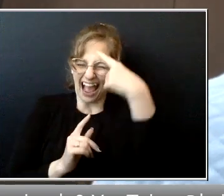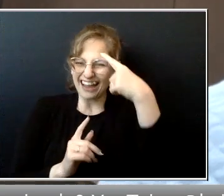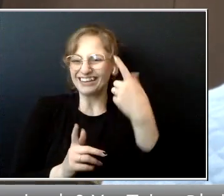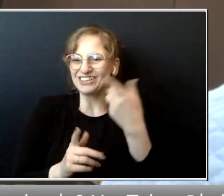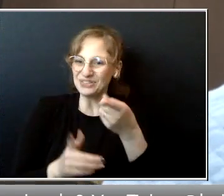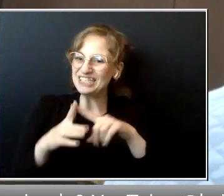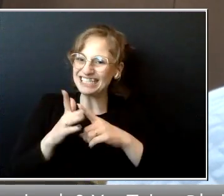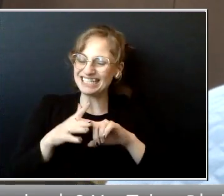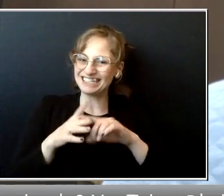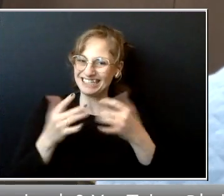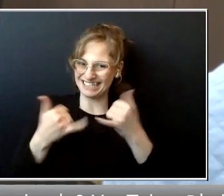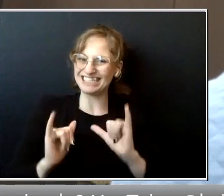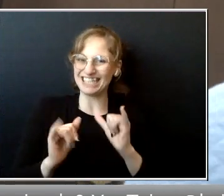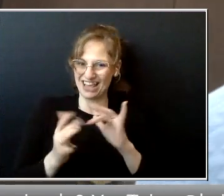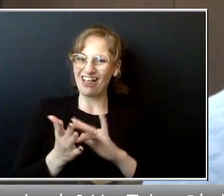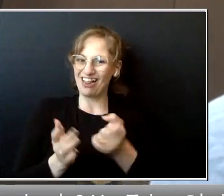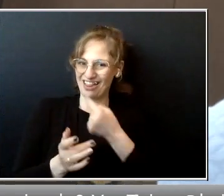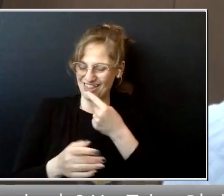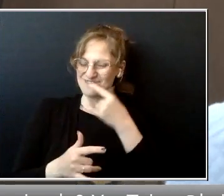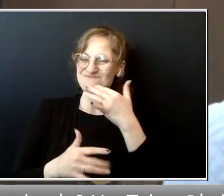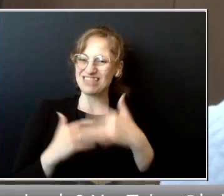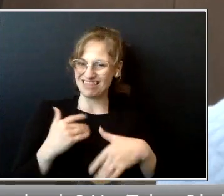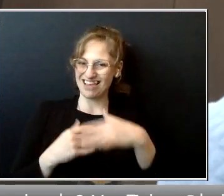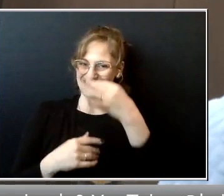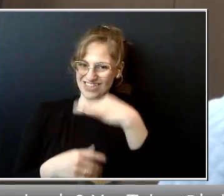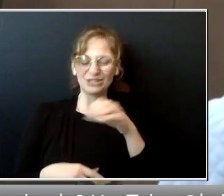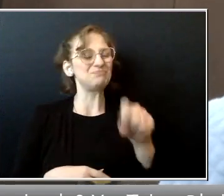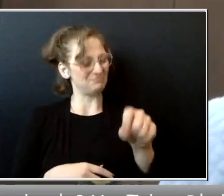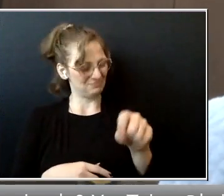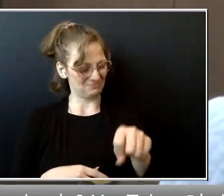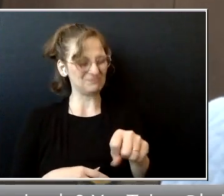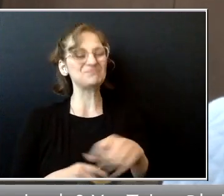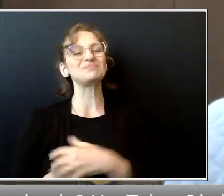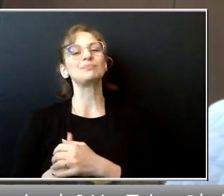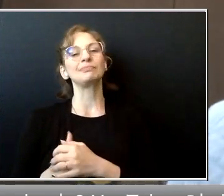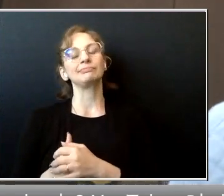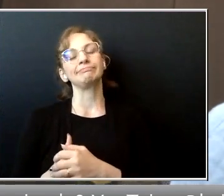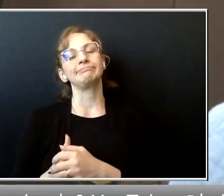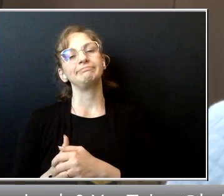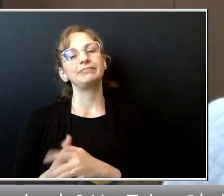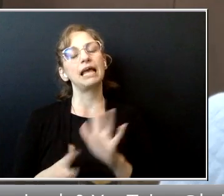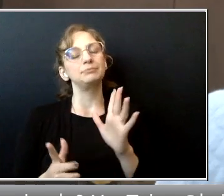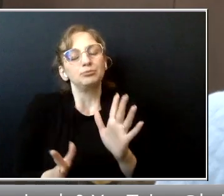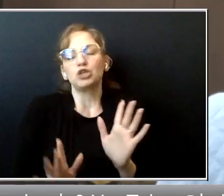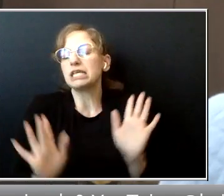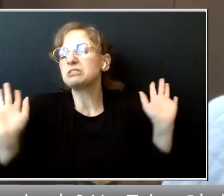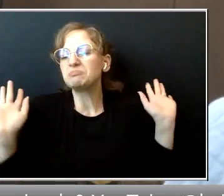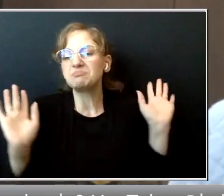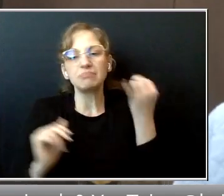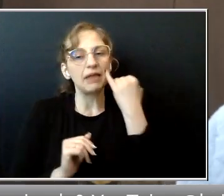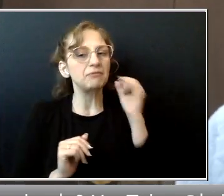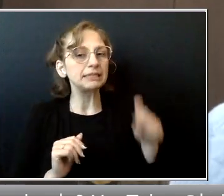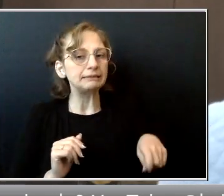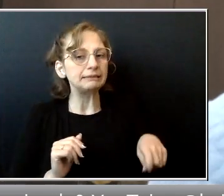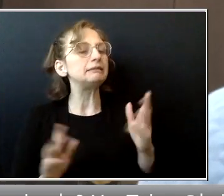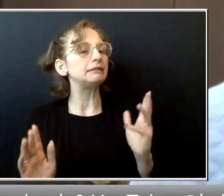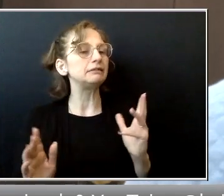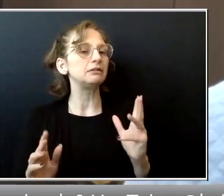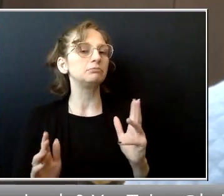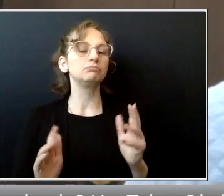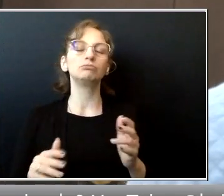thinners? Yep. So I'm still taking blood thinners as a precaution to help make sure that, as Dr.